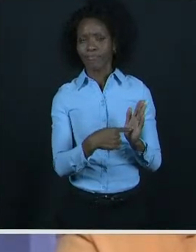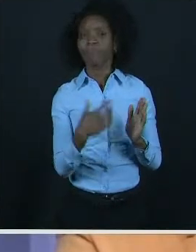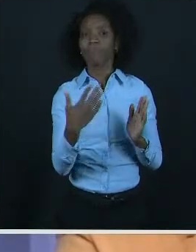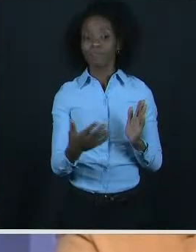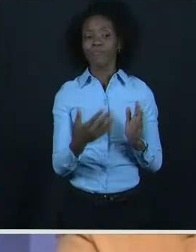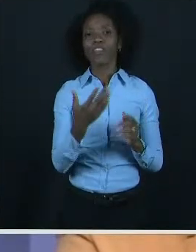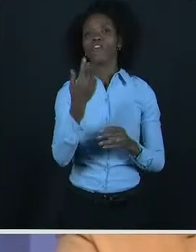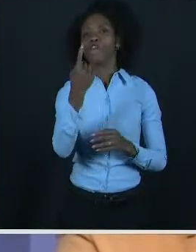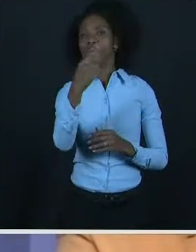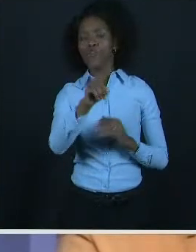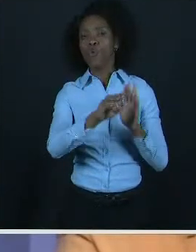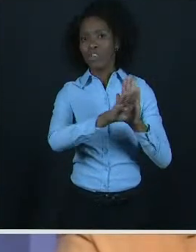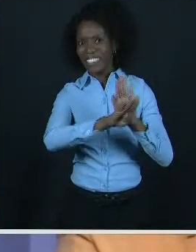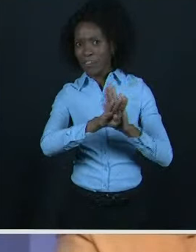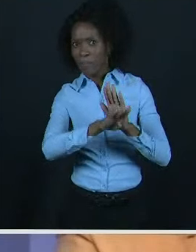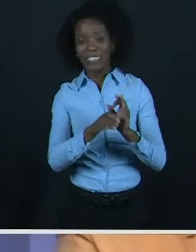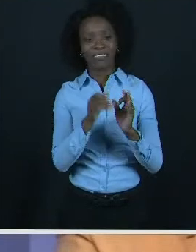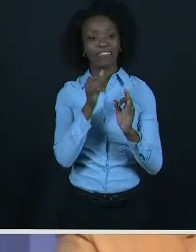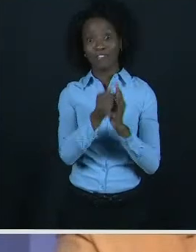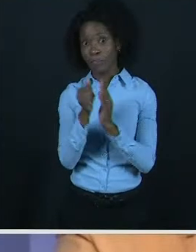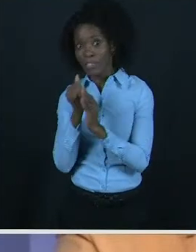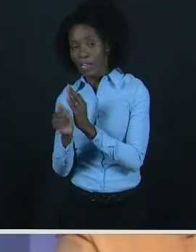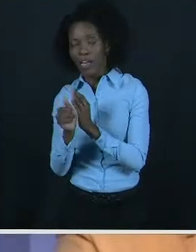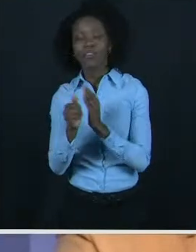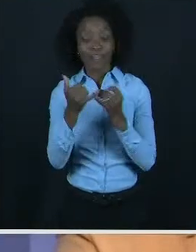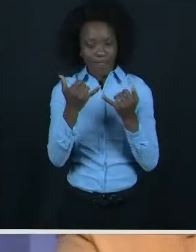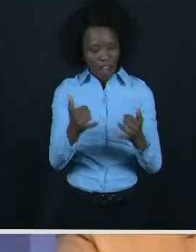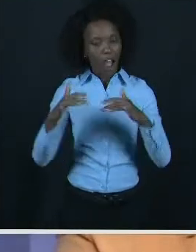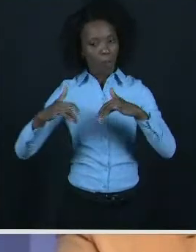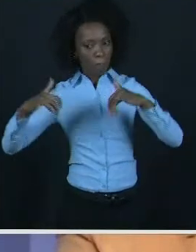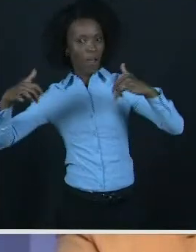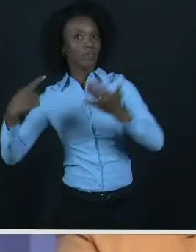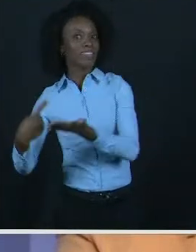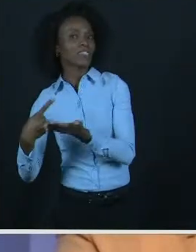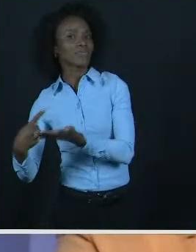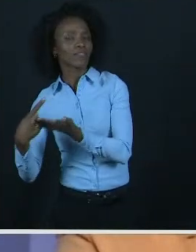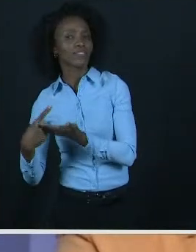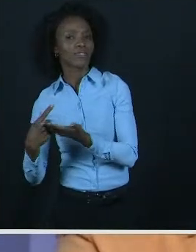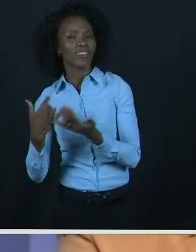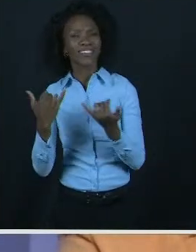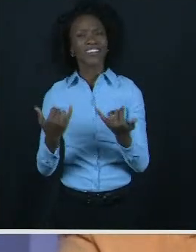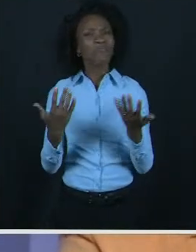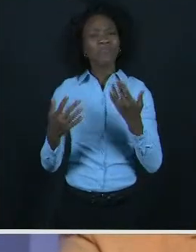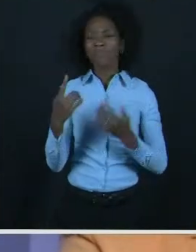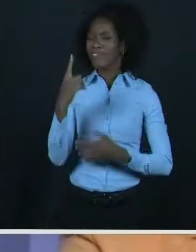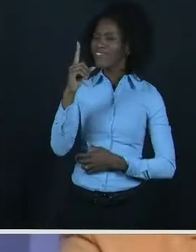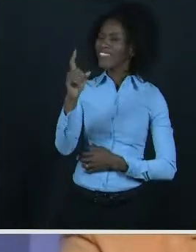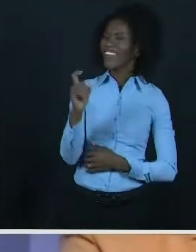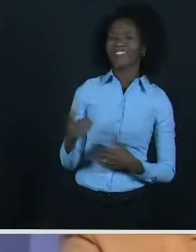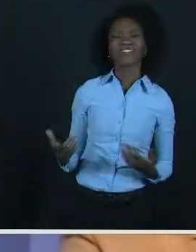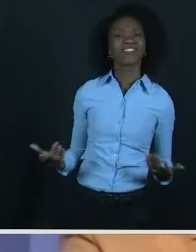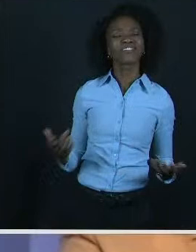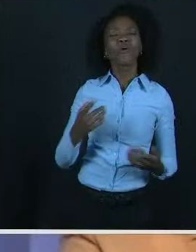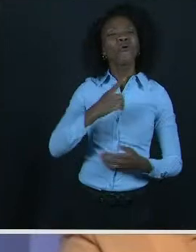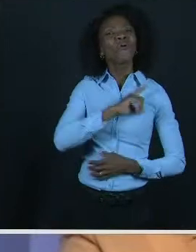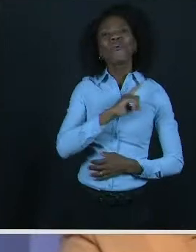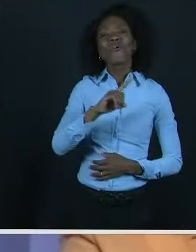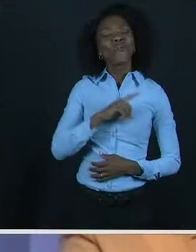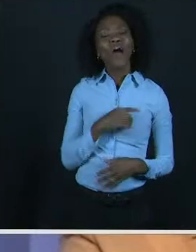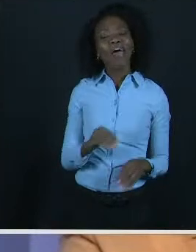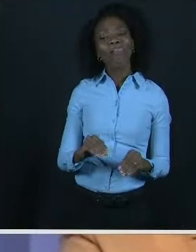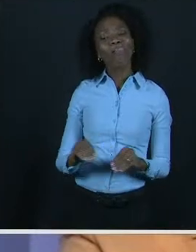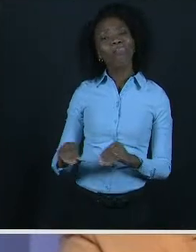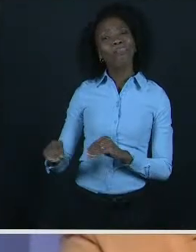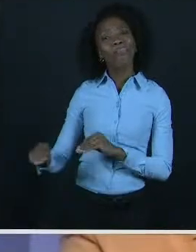Council is currently before Parliament. Now, you may ask, why, as you did ask, why has it